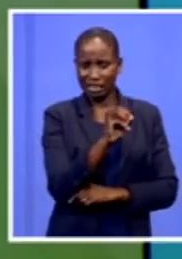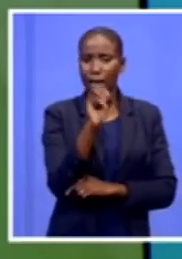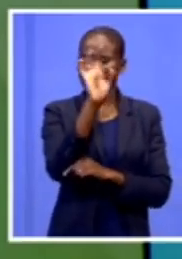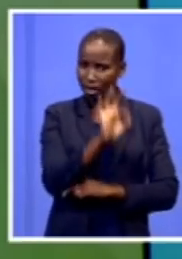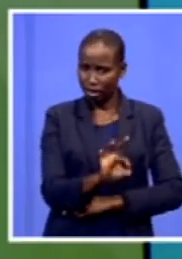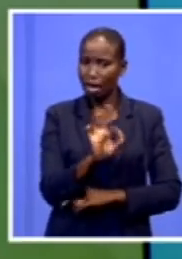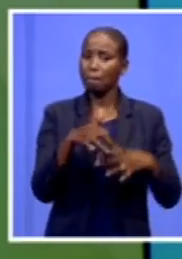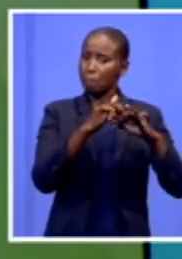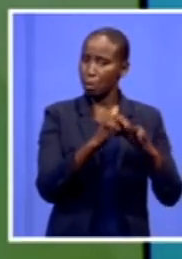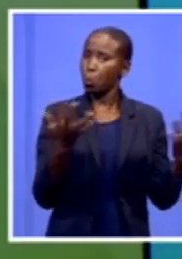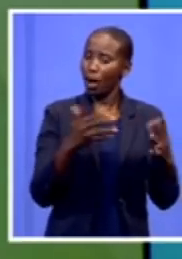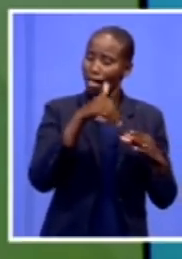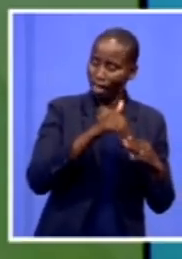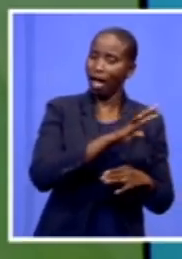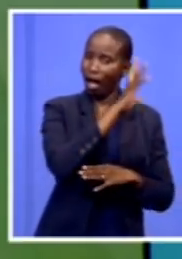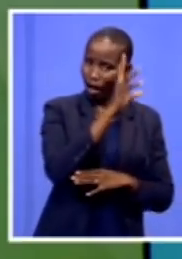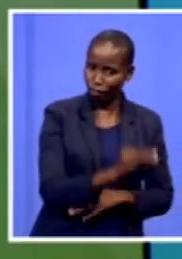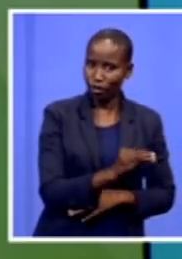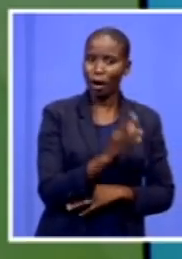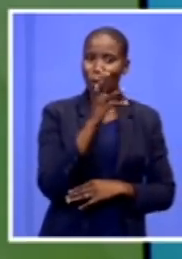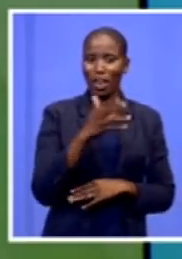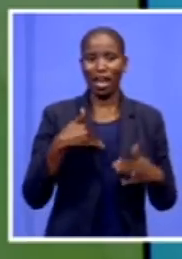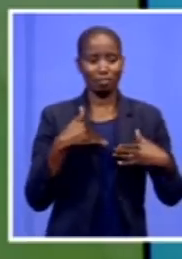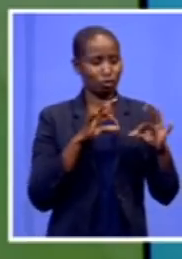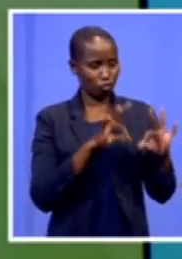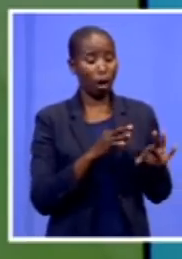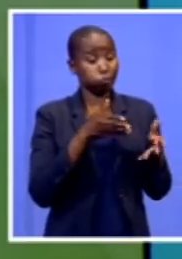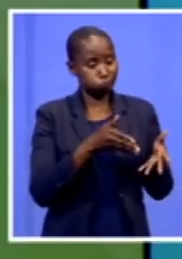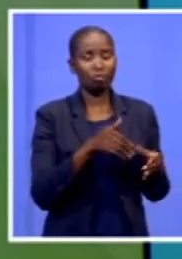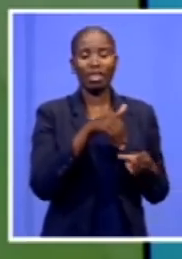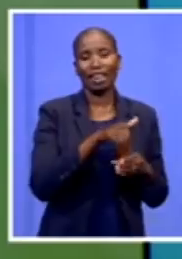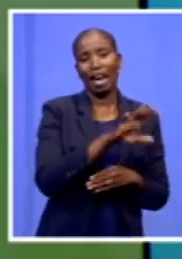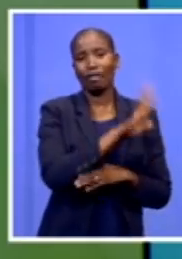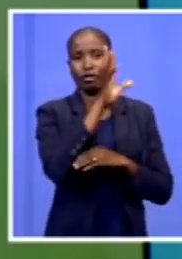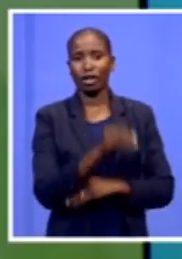are administered in Africa. And this is the precondition.